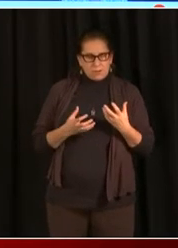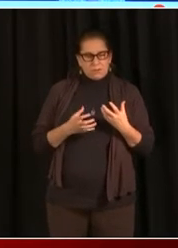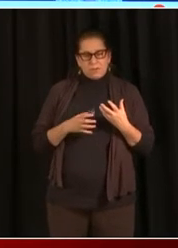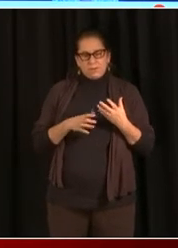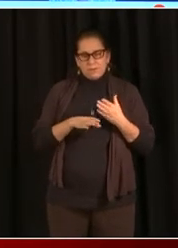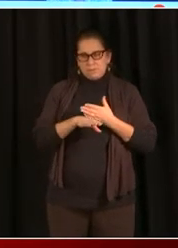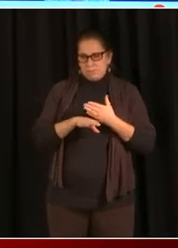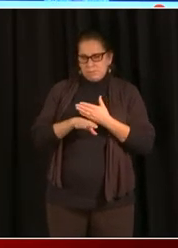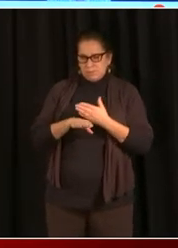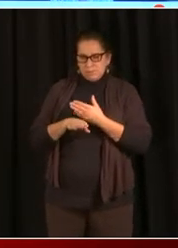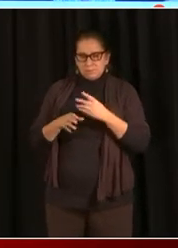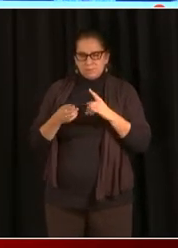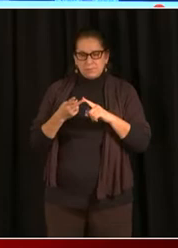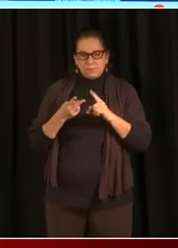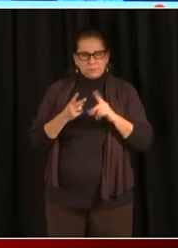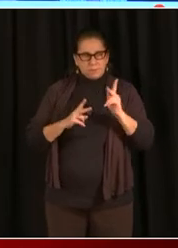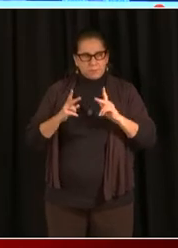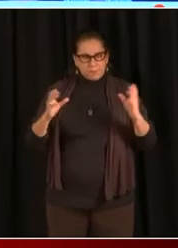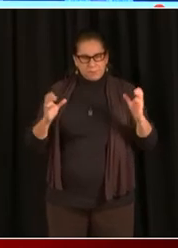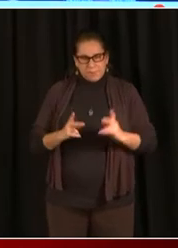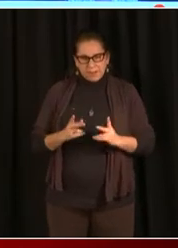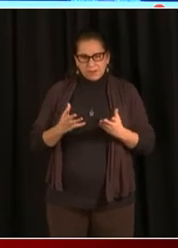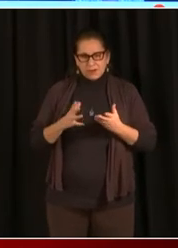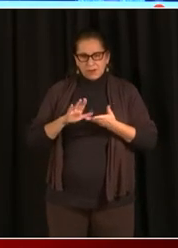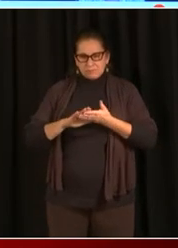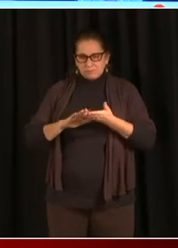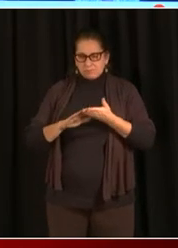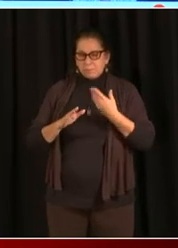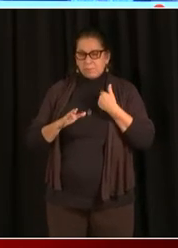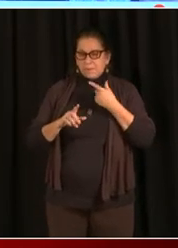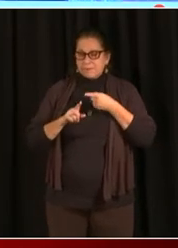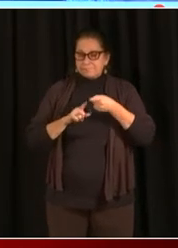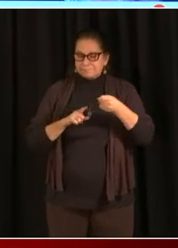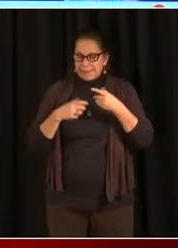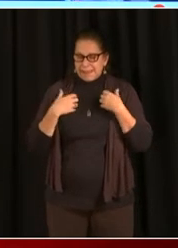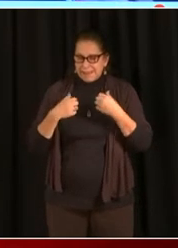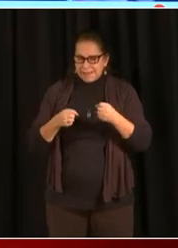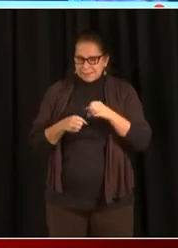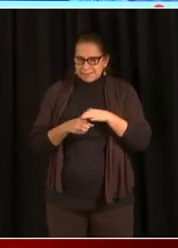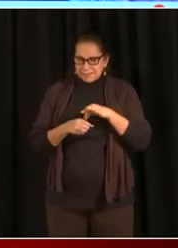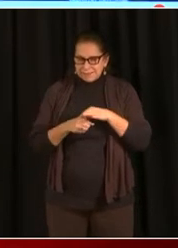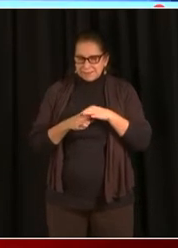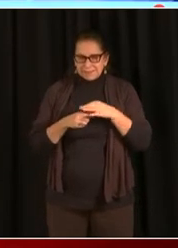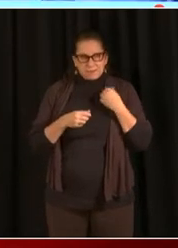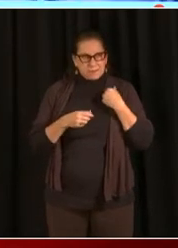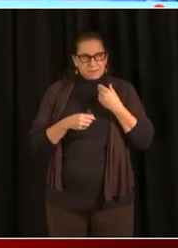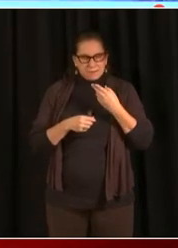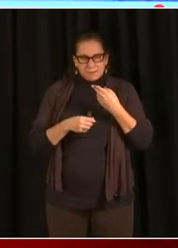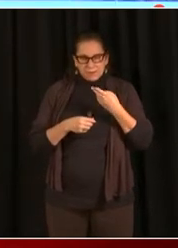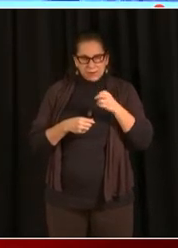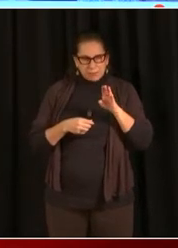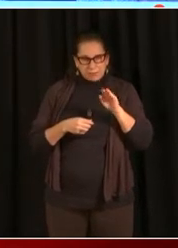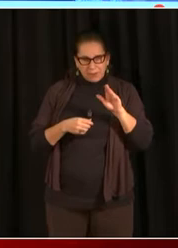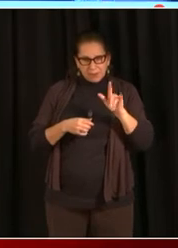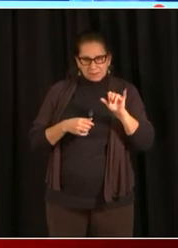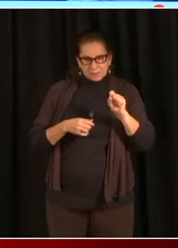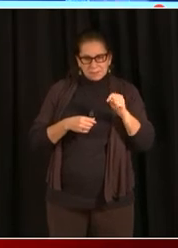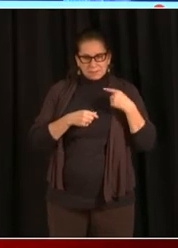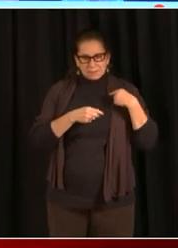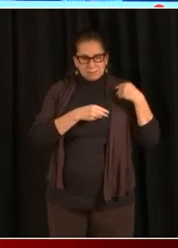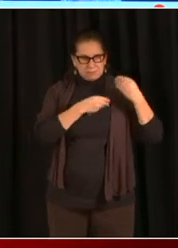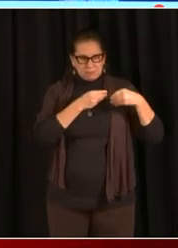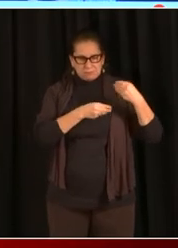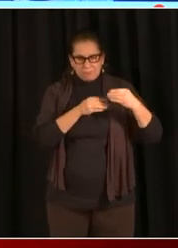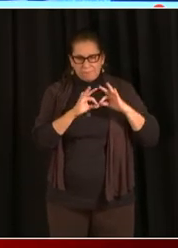people to indigenous traditional ways of healing. Both the descendant of Maroon people